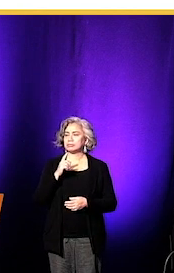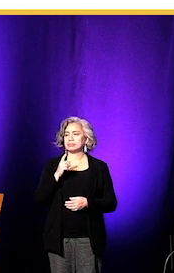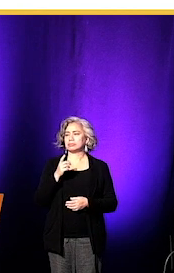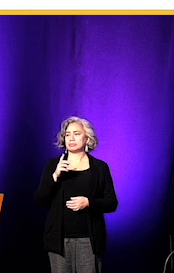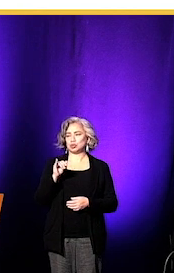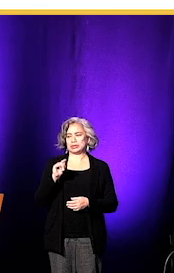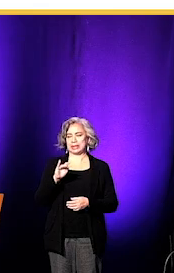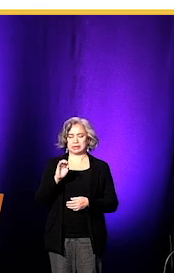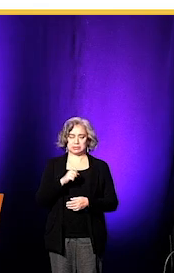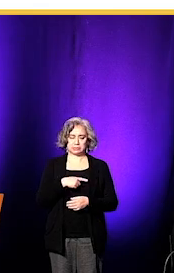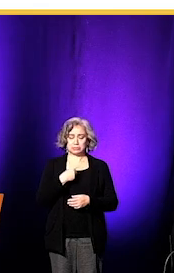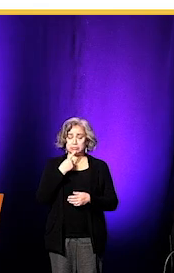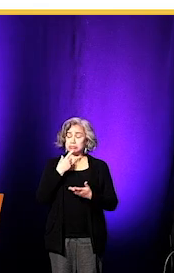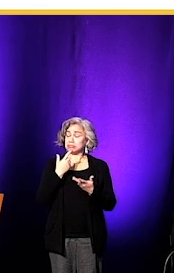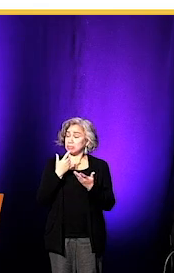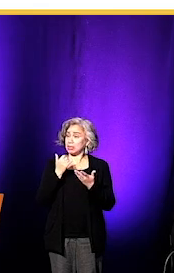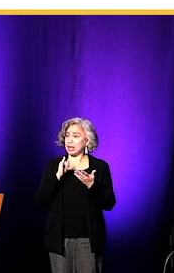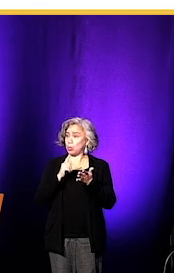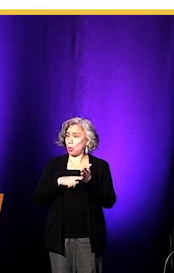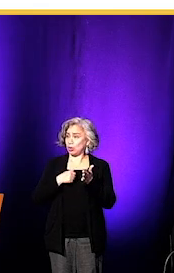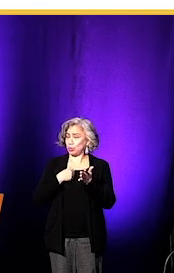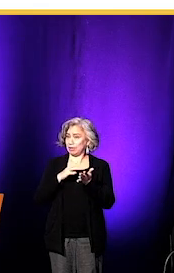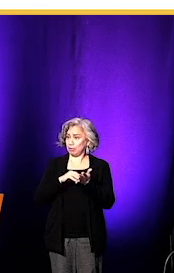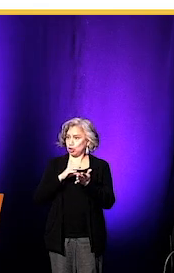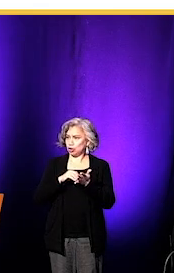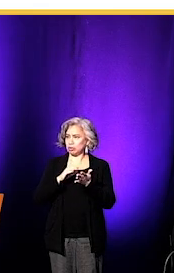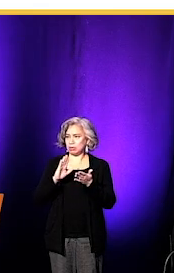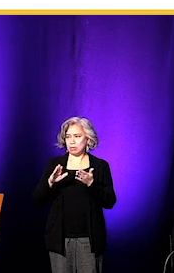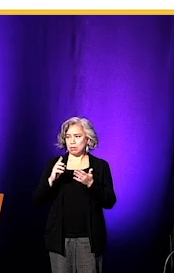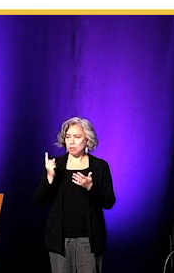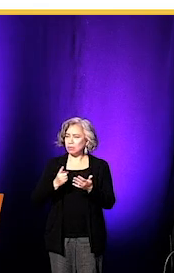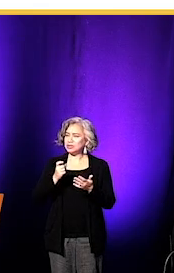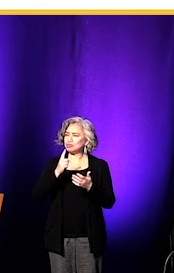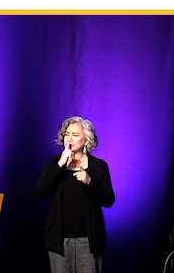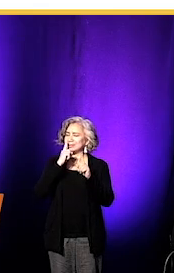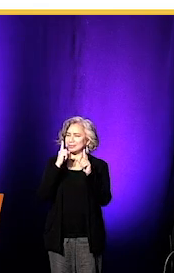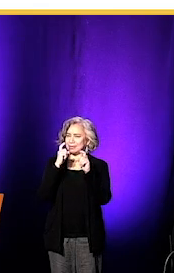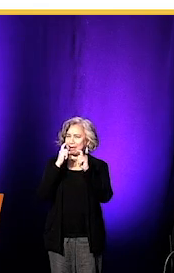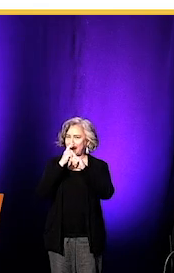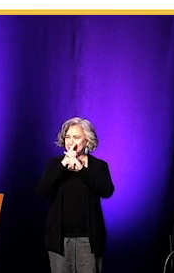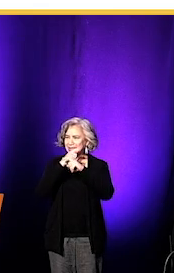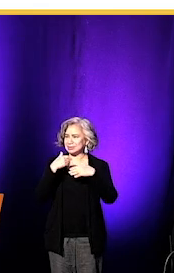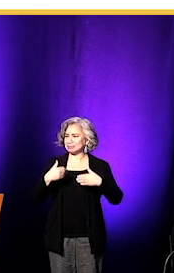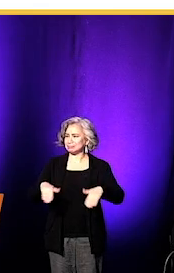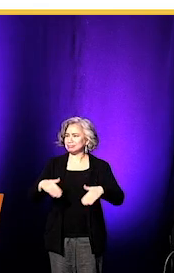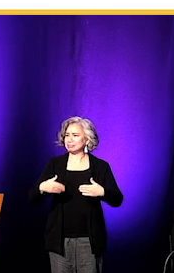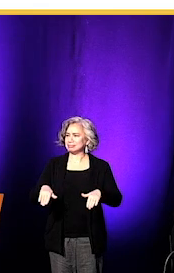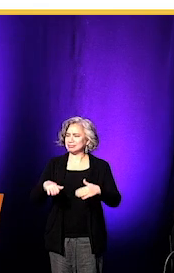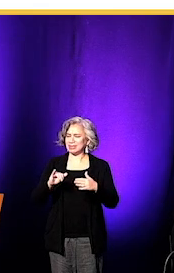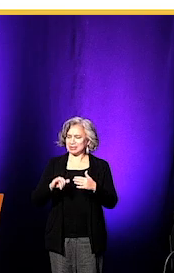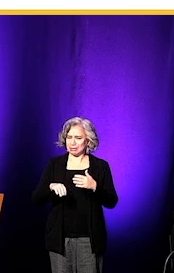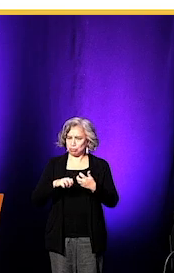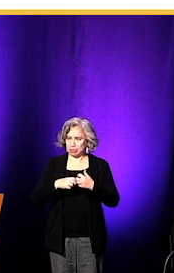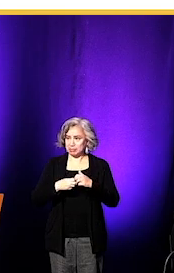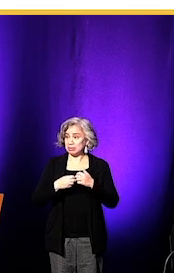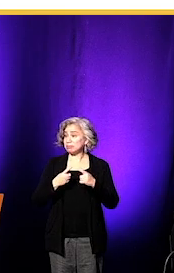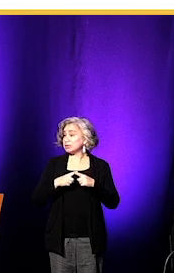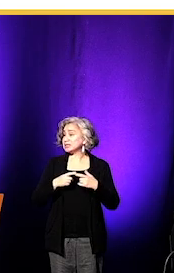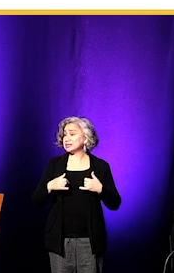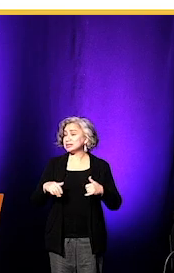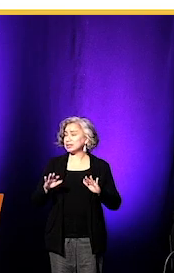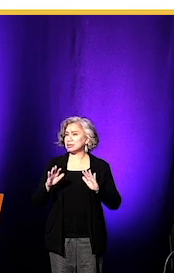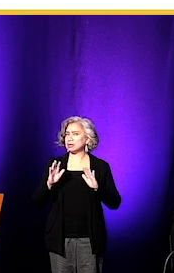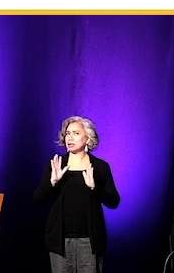Leif's point that what is learned is always complex and complexly problematic remains instructive. Learning is